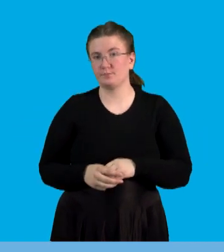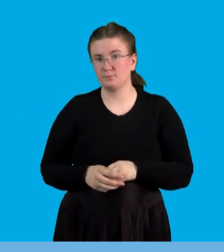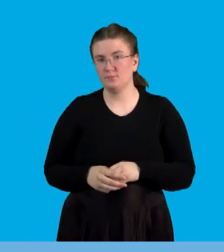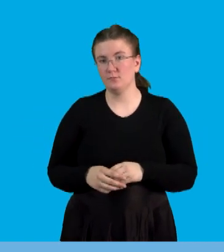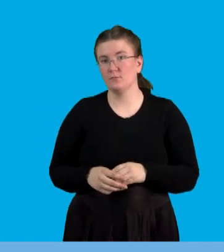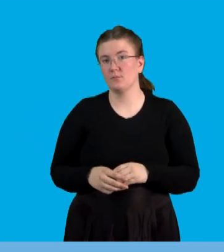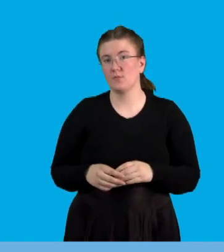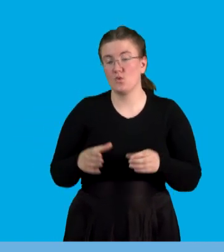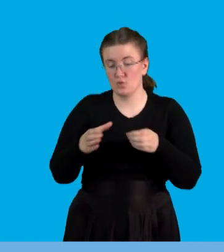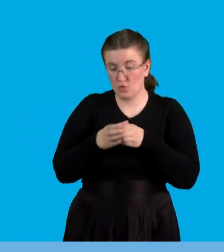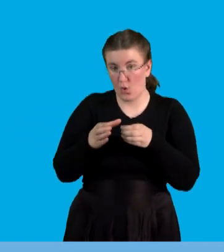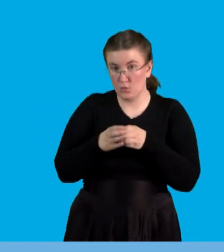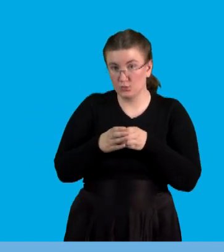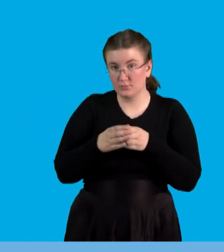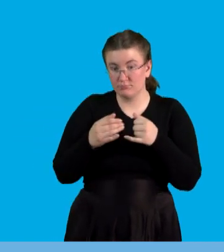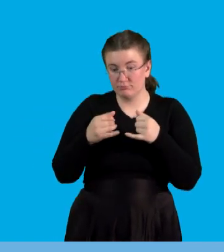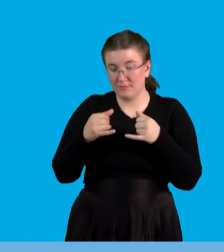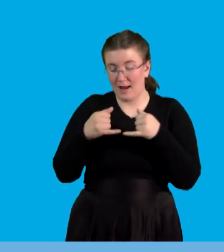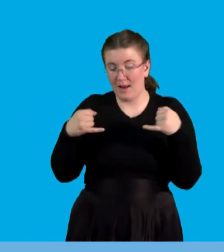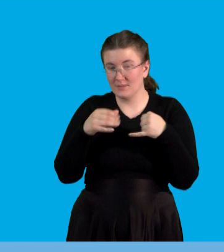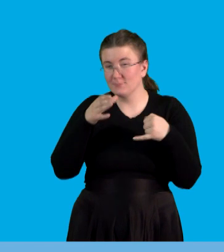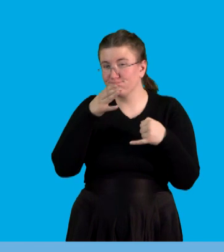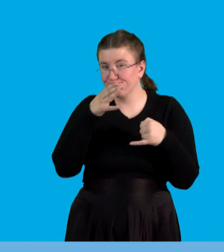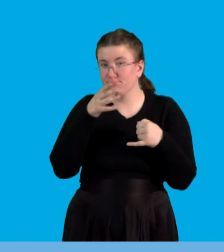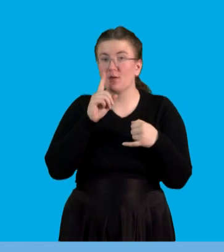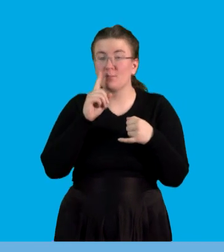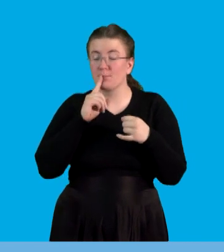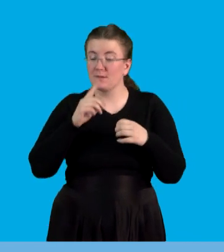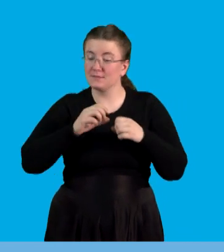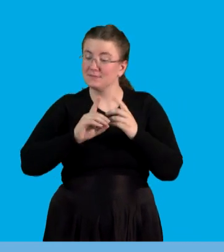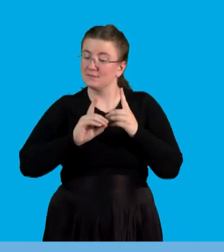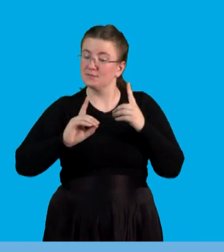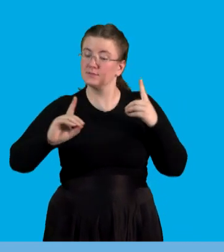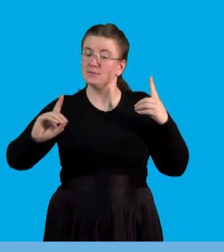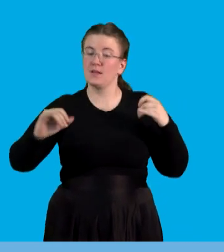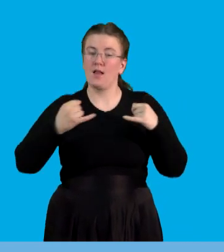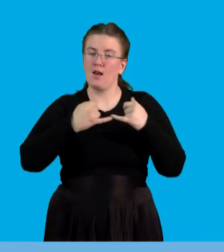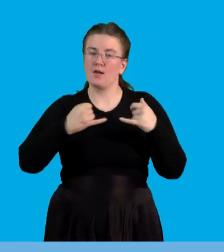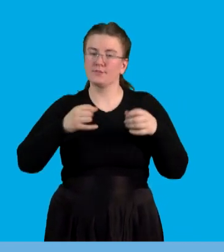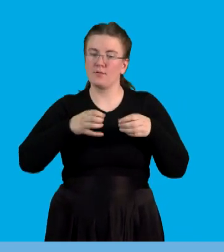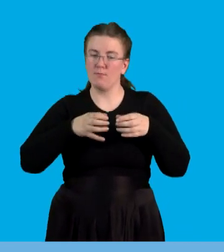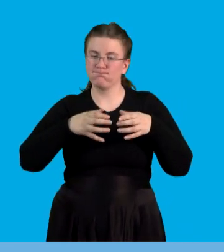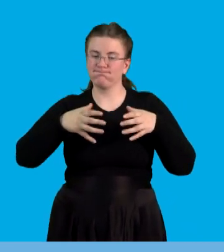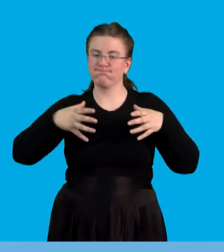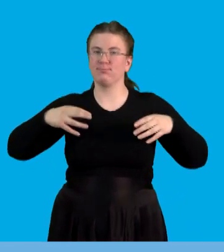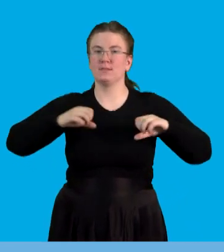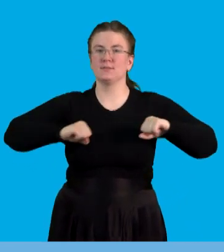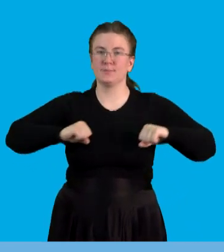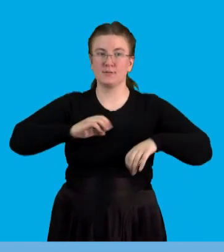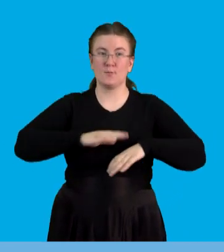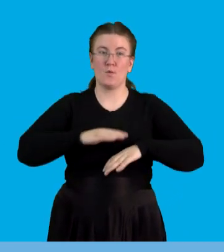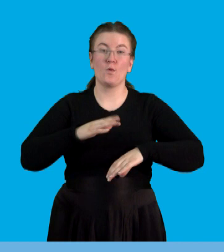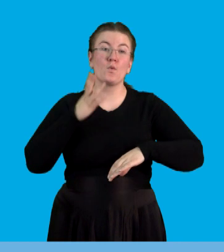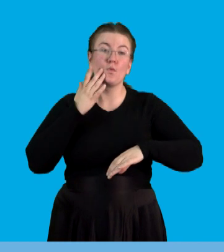poles. And moving away from the poles, the lines, they start to spread and move away from each other. And therefore, in that